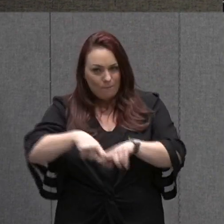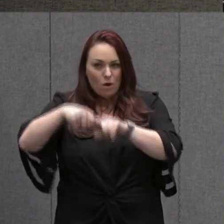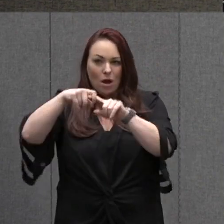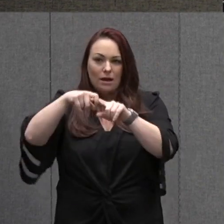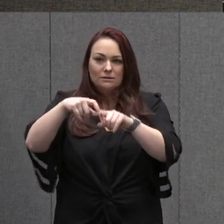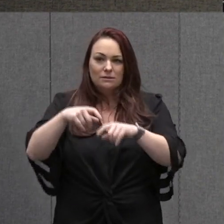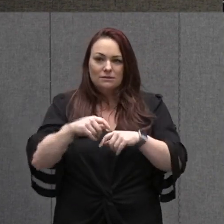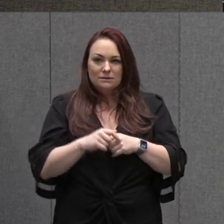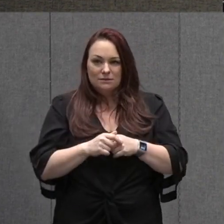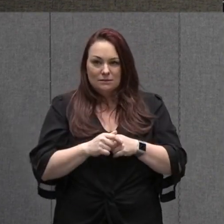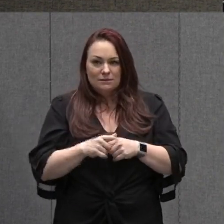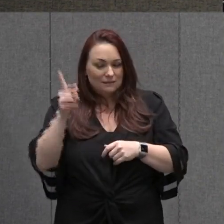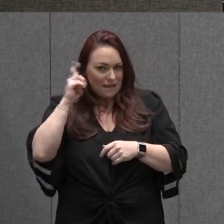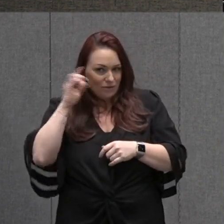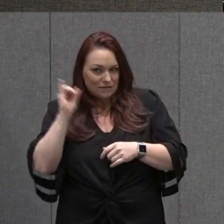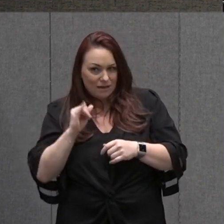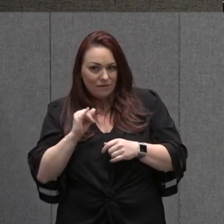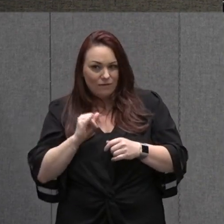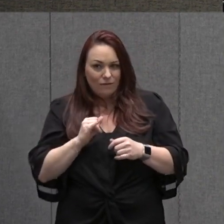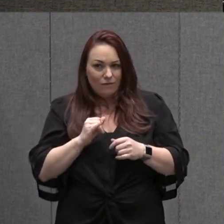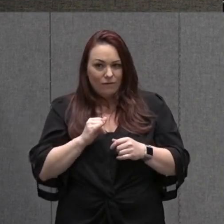here? So it sounded like this.